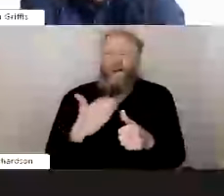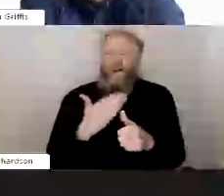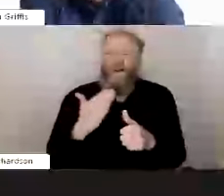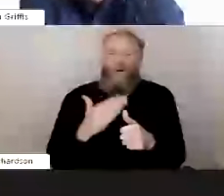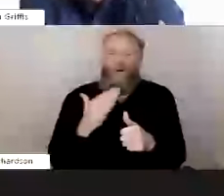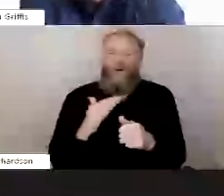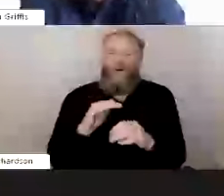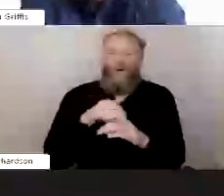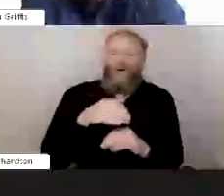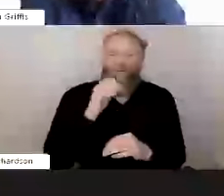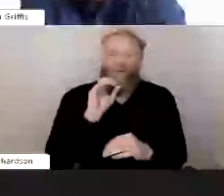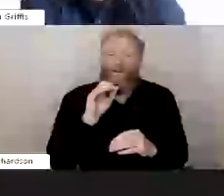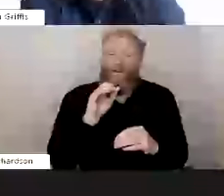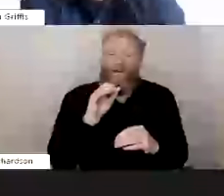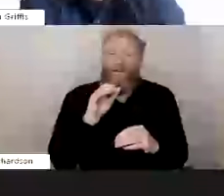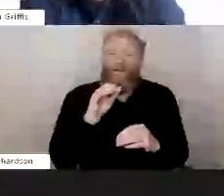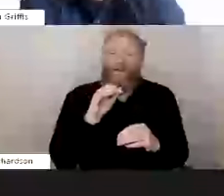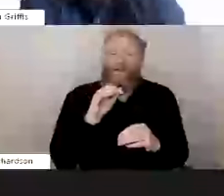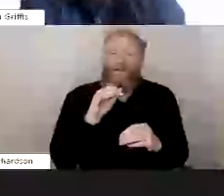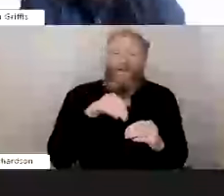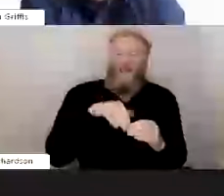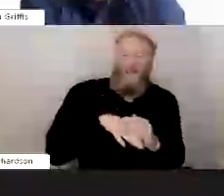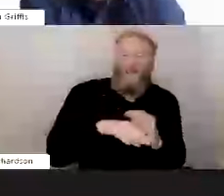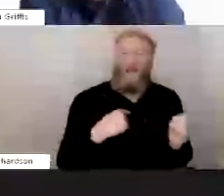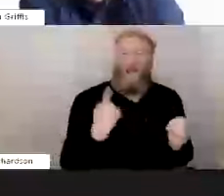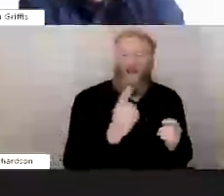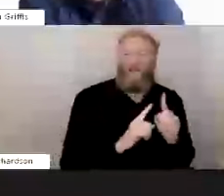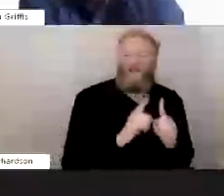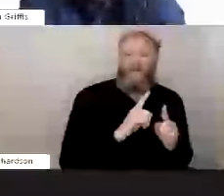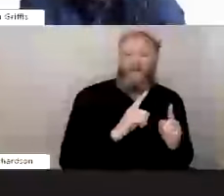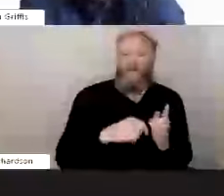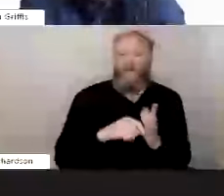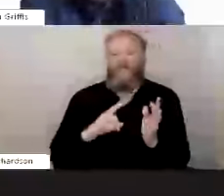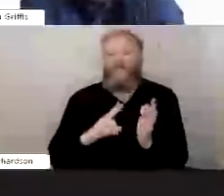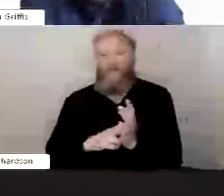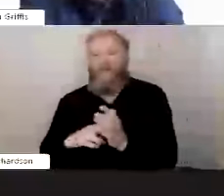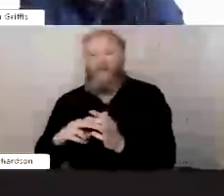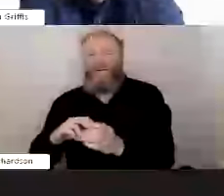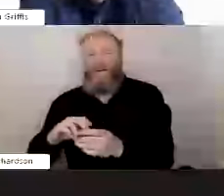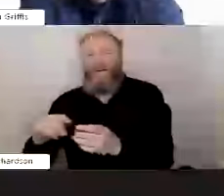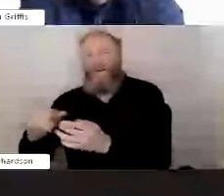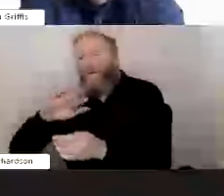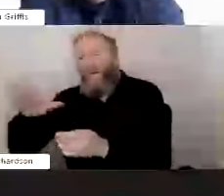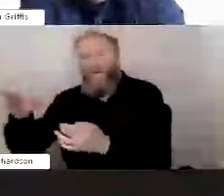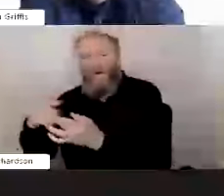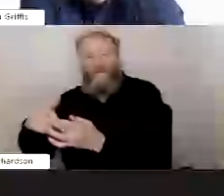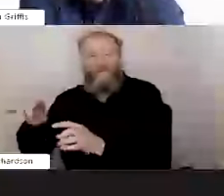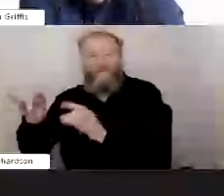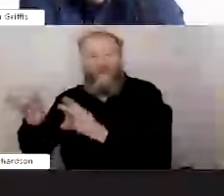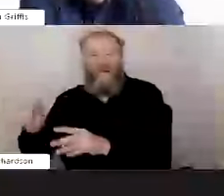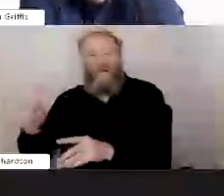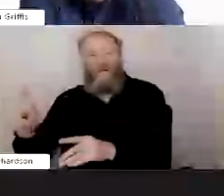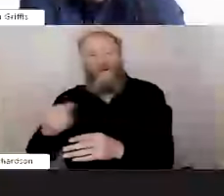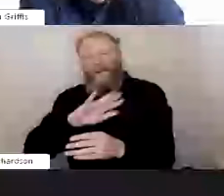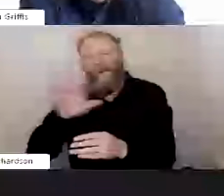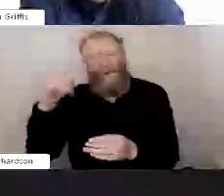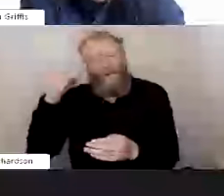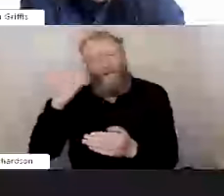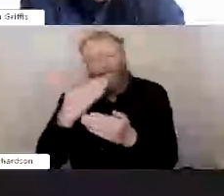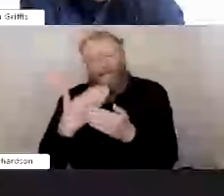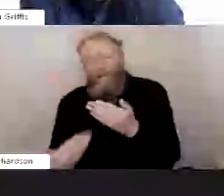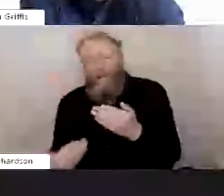are in the rest of the Australian population, but there is that narrative that's been around for a very long time that Aboriginal